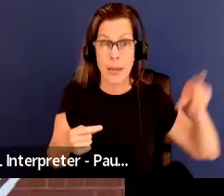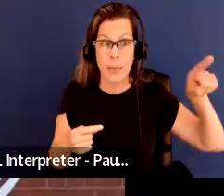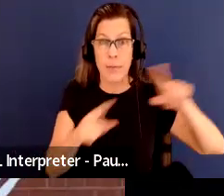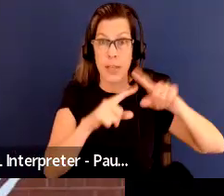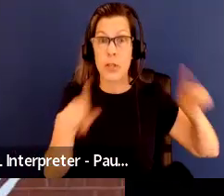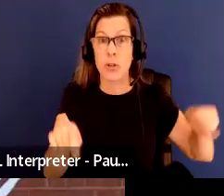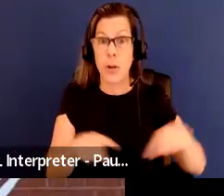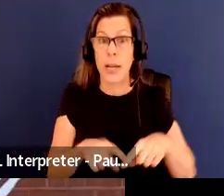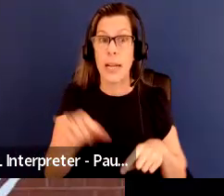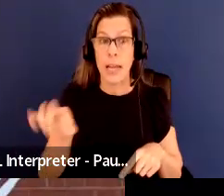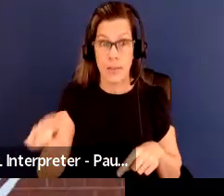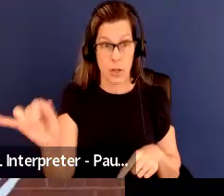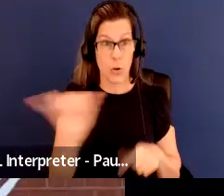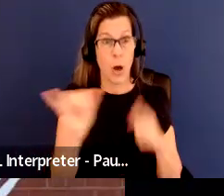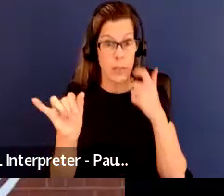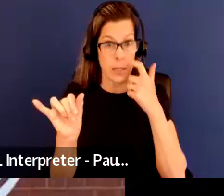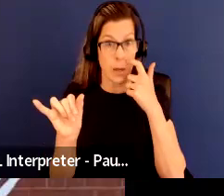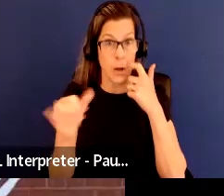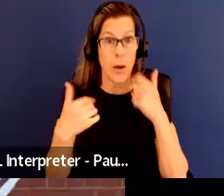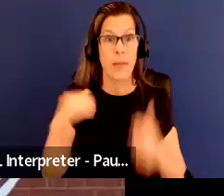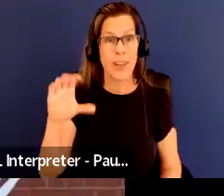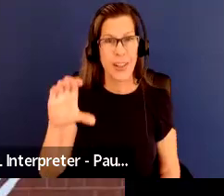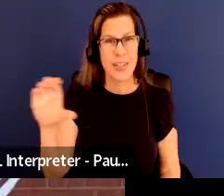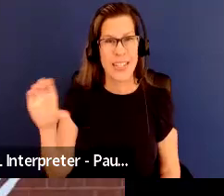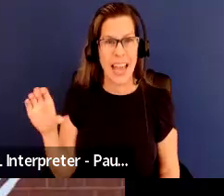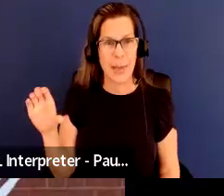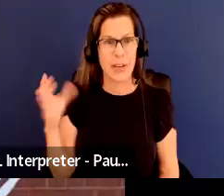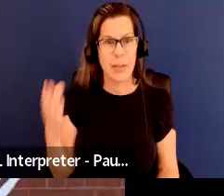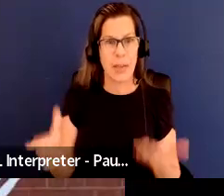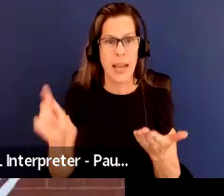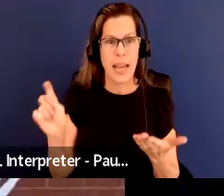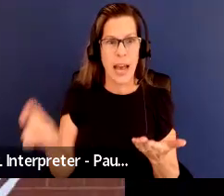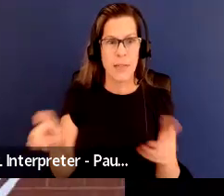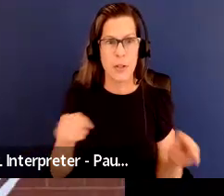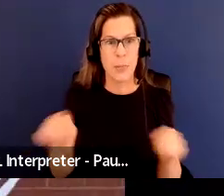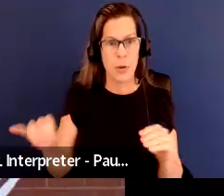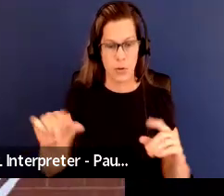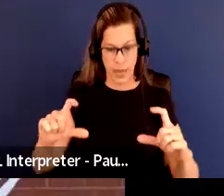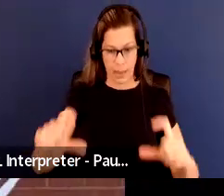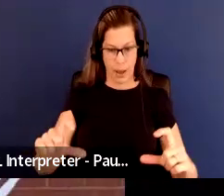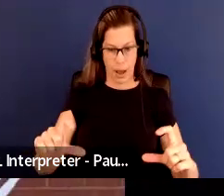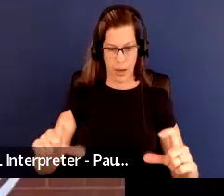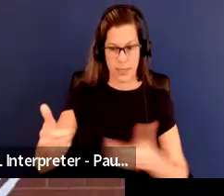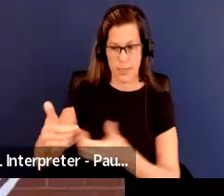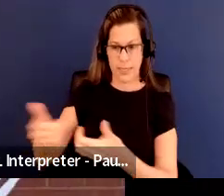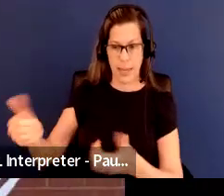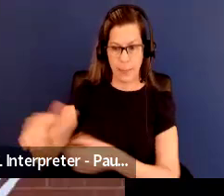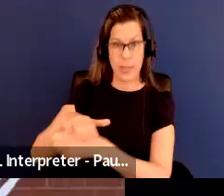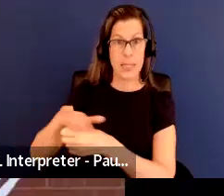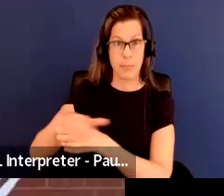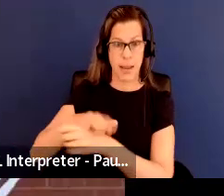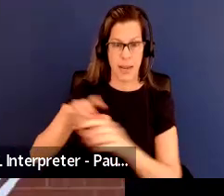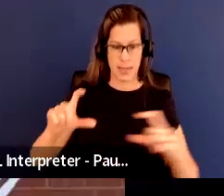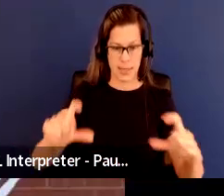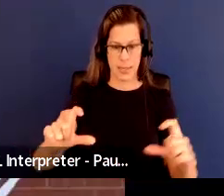screen. If you also have closed captions, you might have to move that box to a separate space on